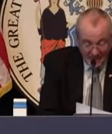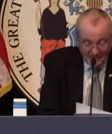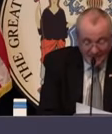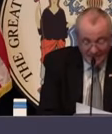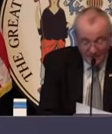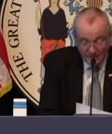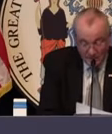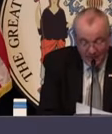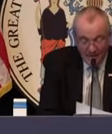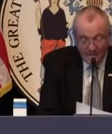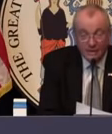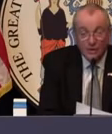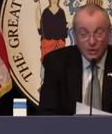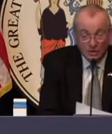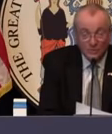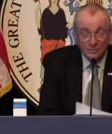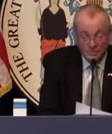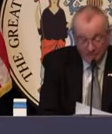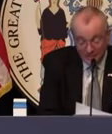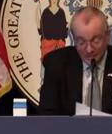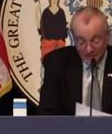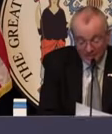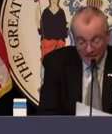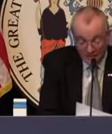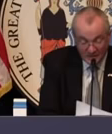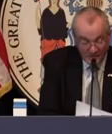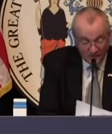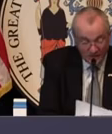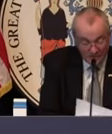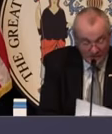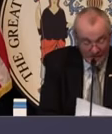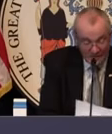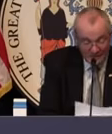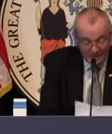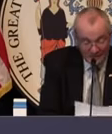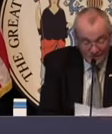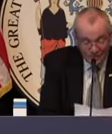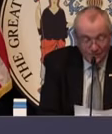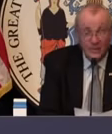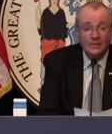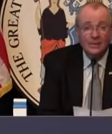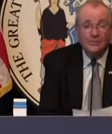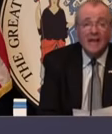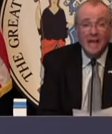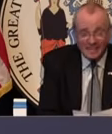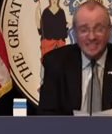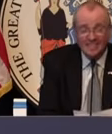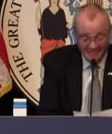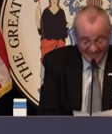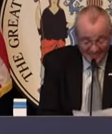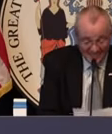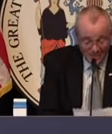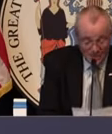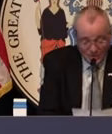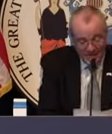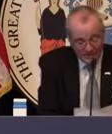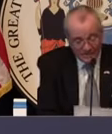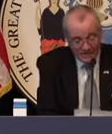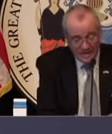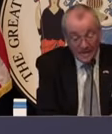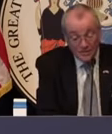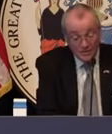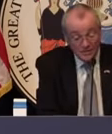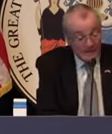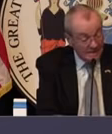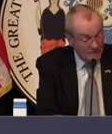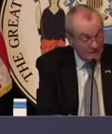remembering Edna Mae Griscom of Pennsville in Salem County. She was known as Eddie, and she passed